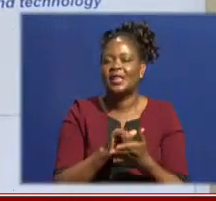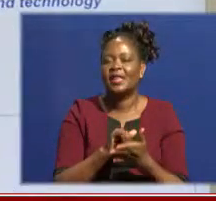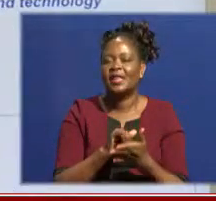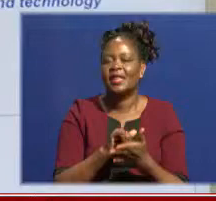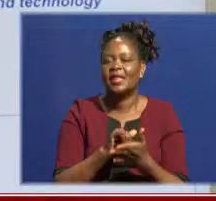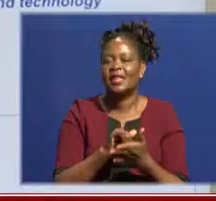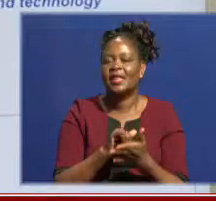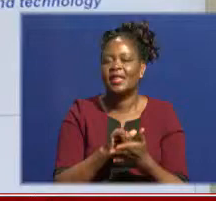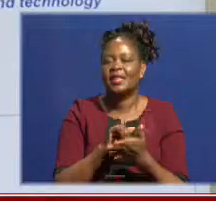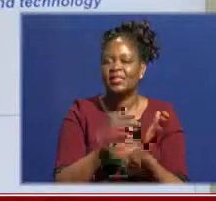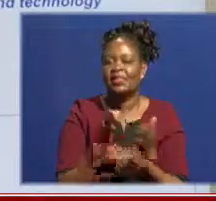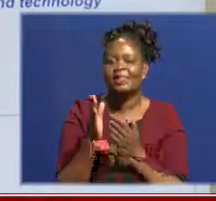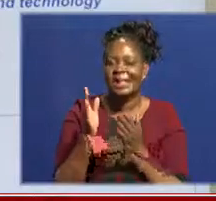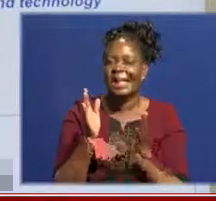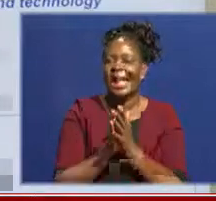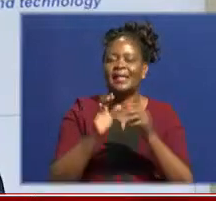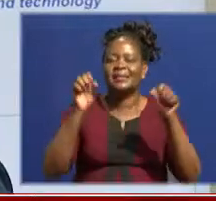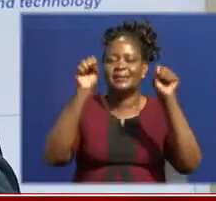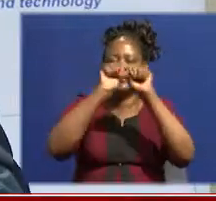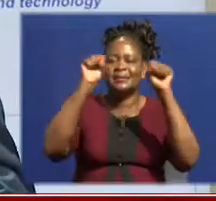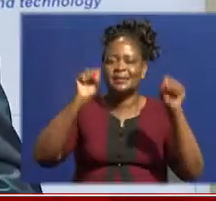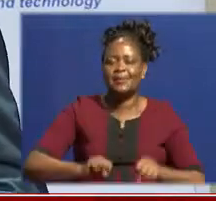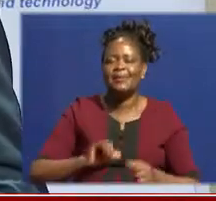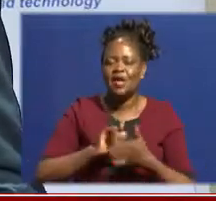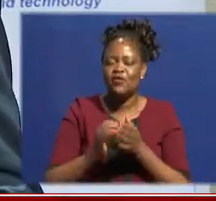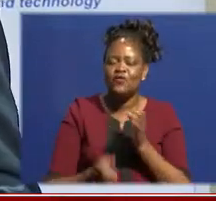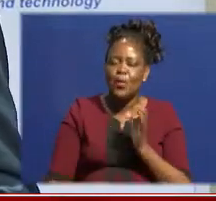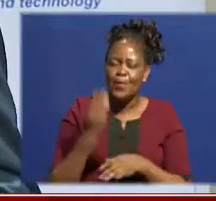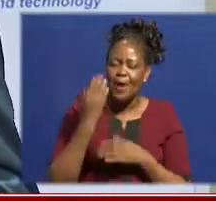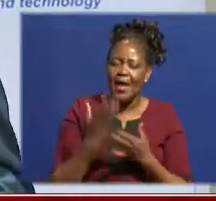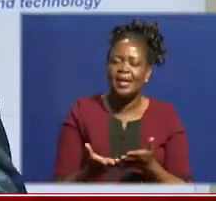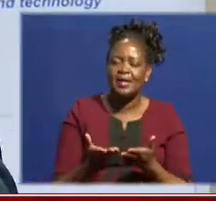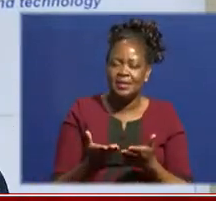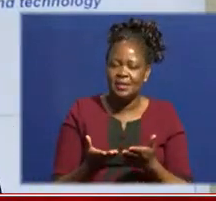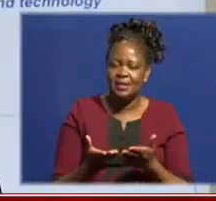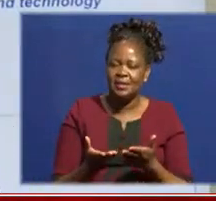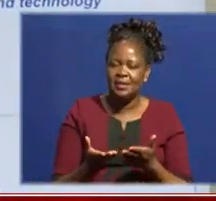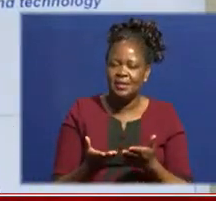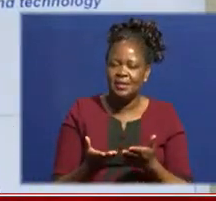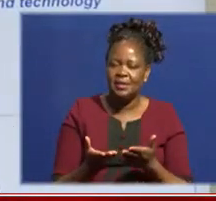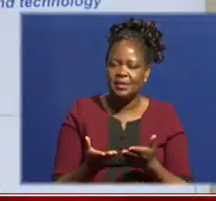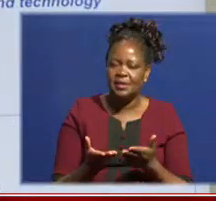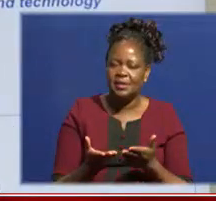the systems that you have established here, this